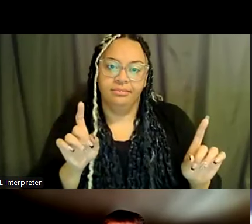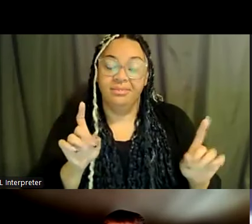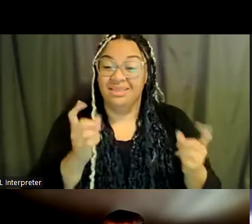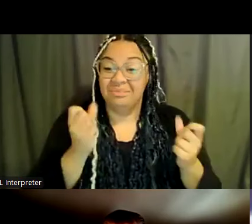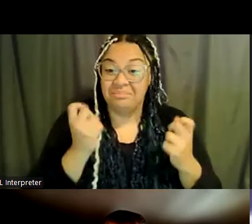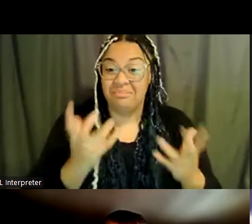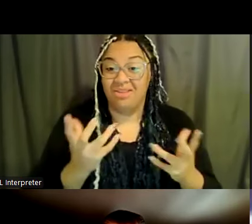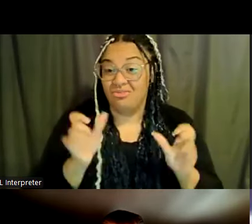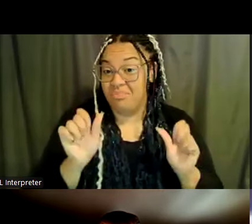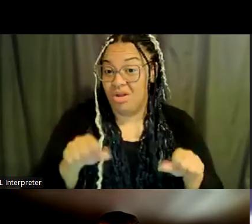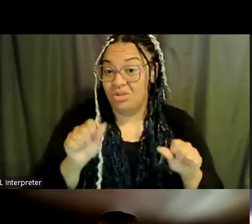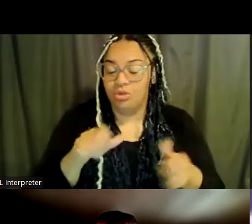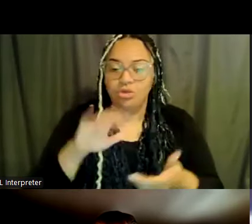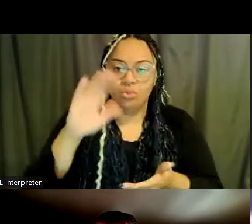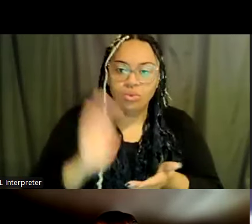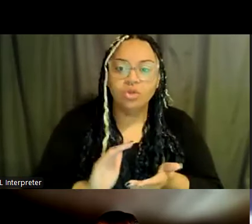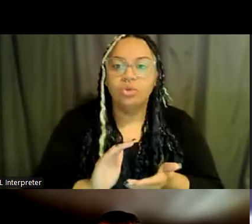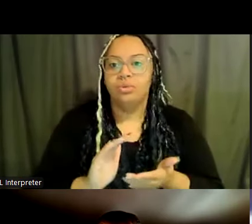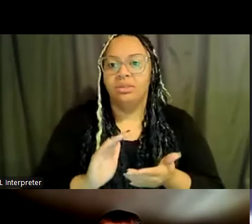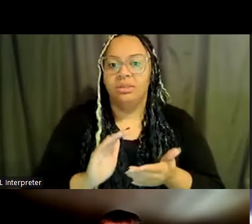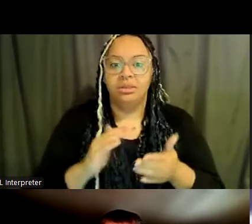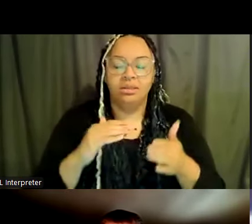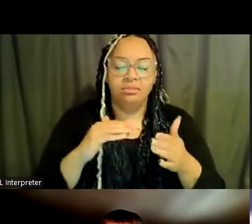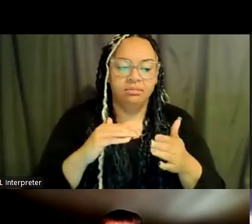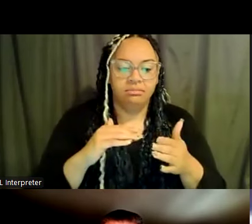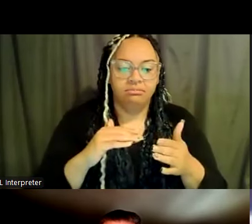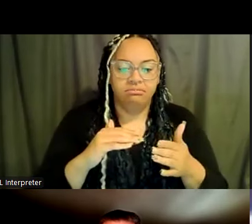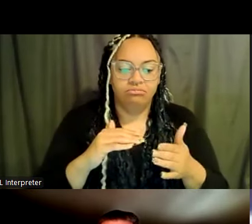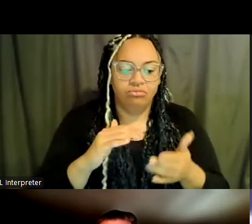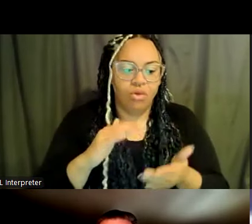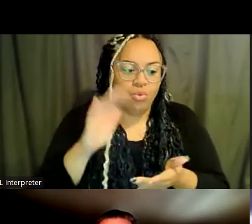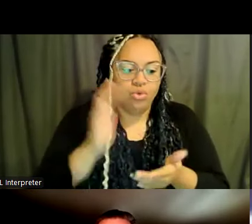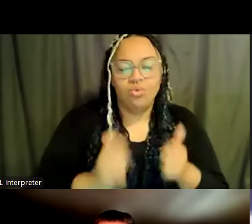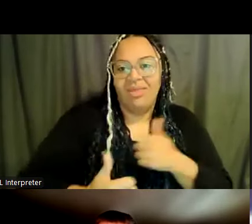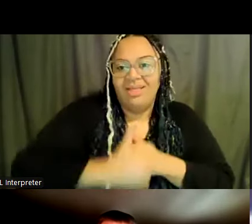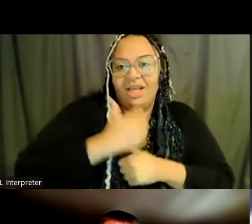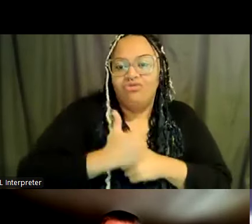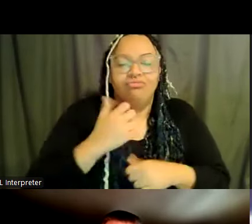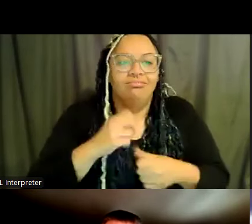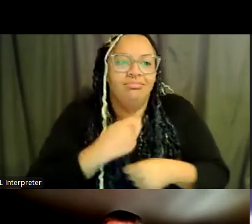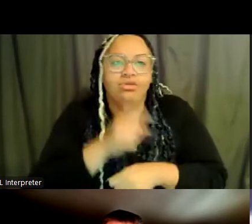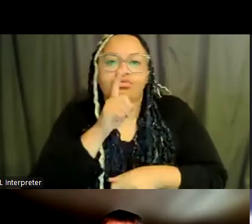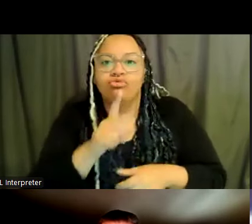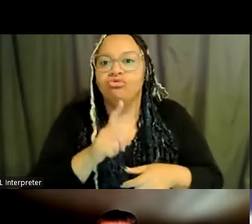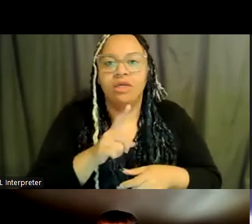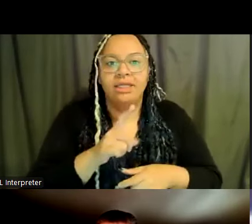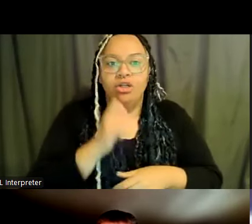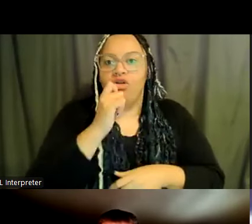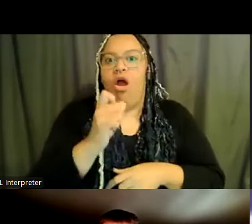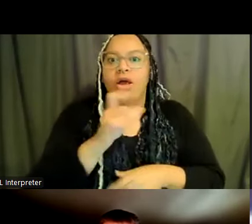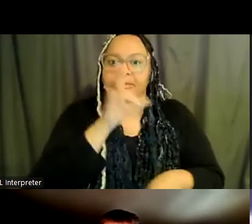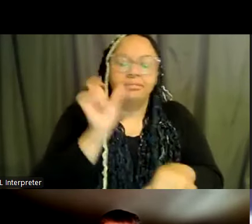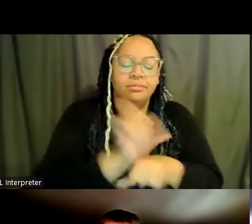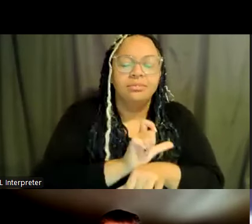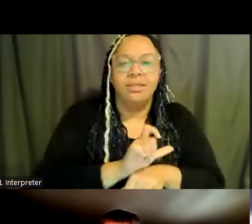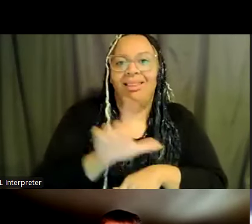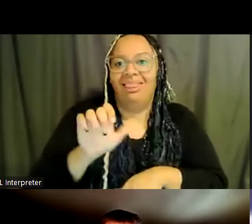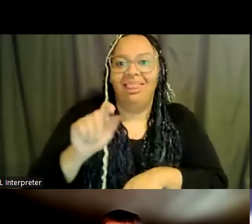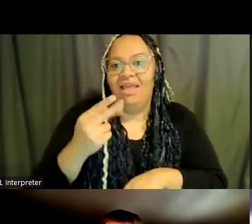possible, just reducing access to the most lethal or making means less lethal. And we'll talk more about that as we